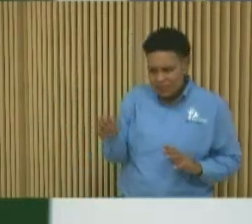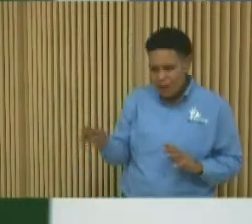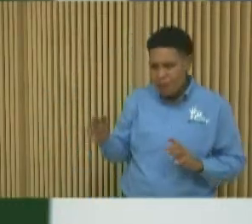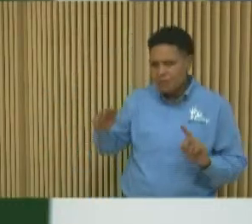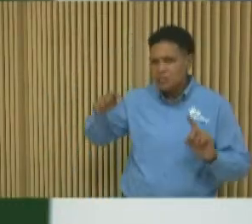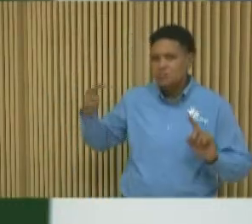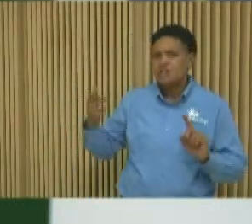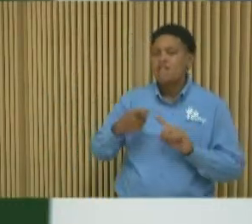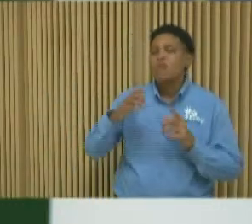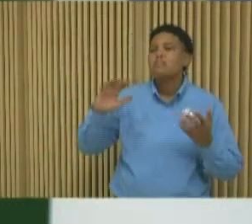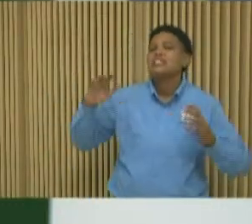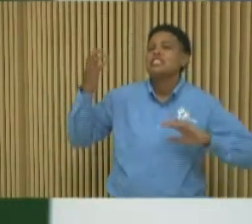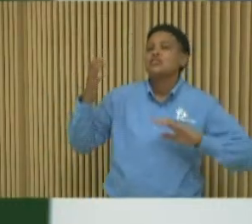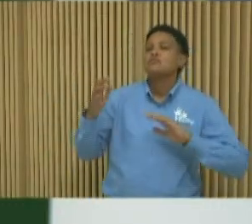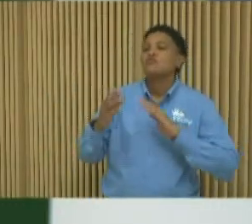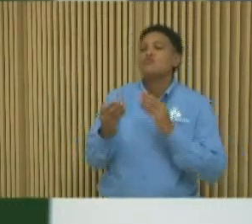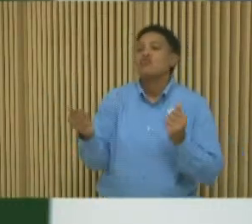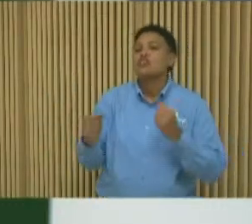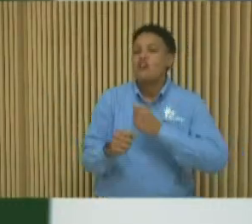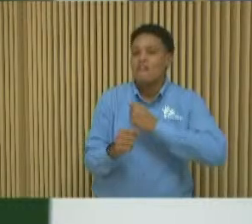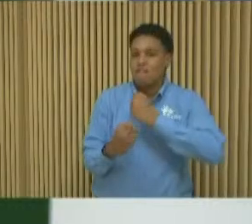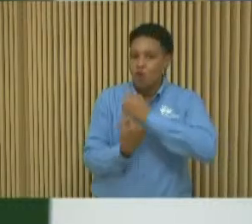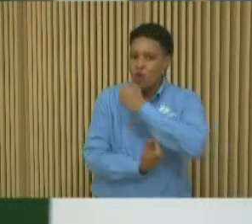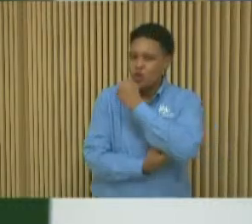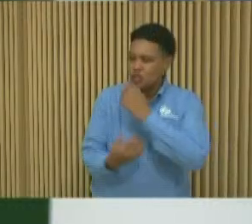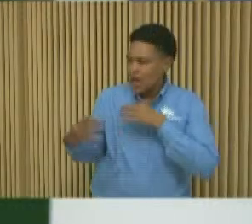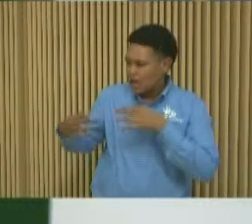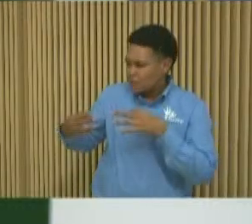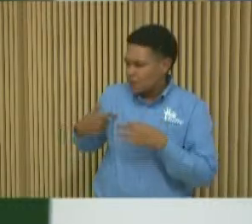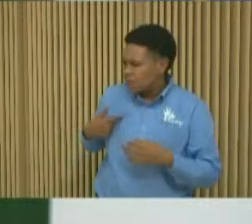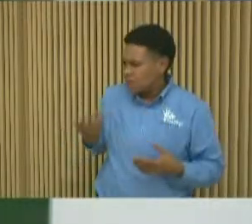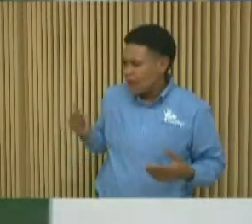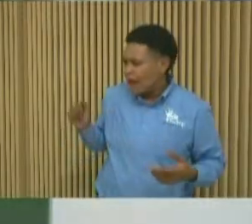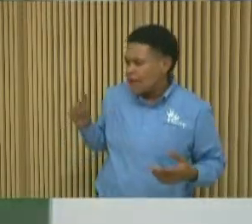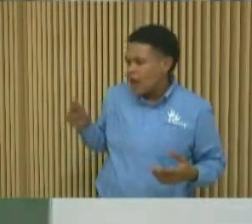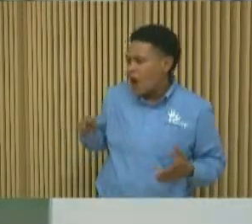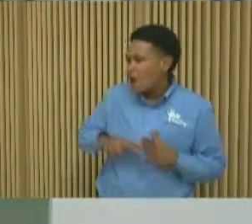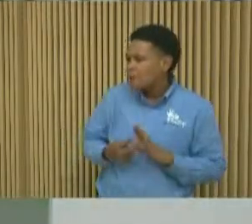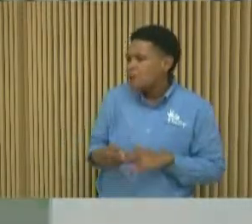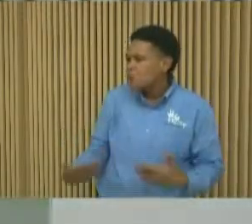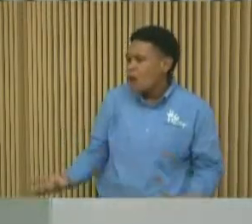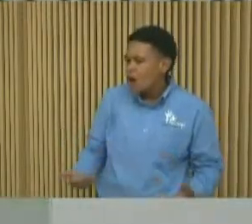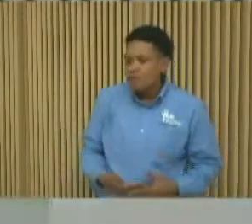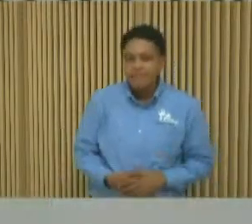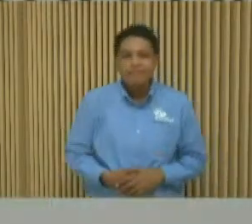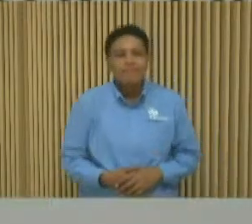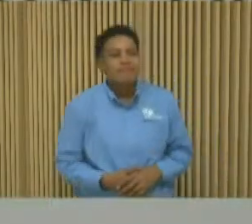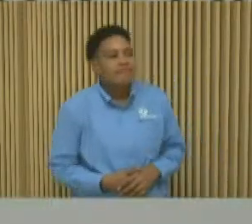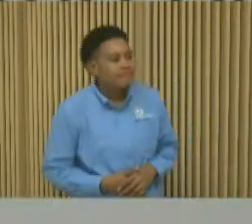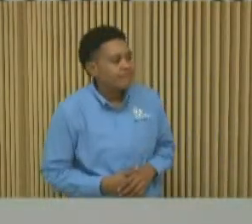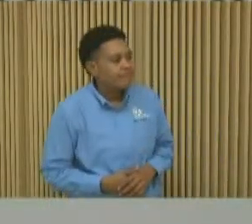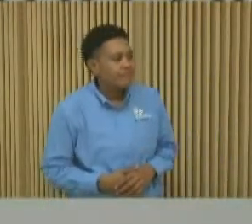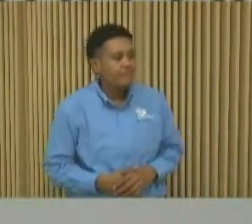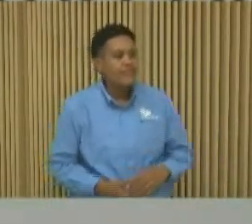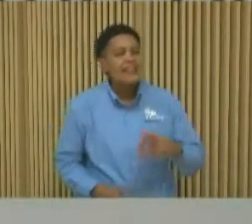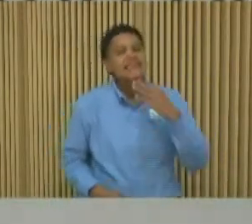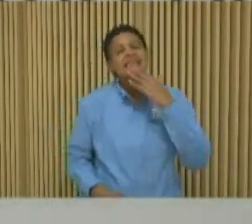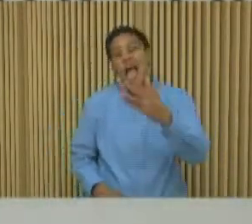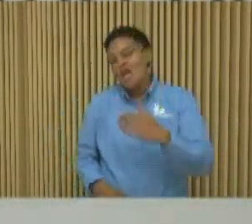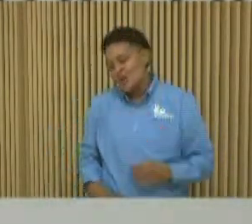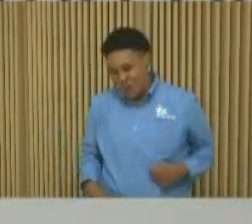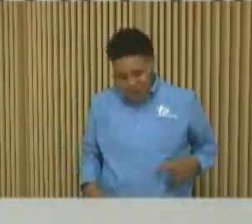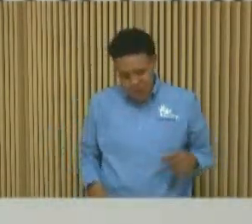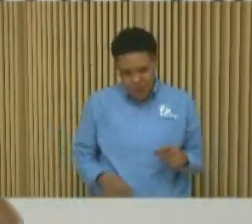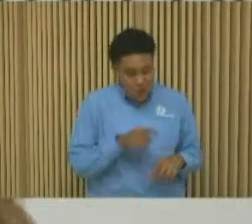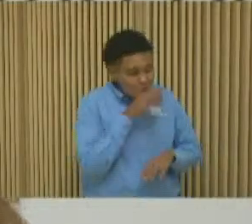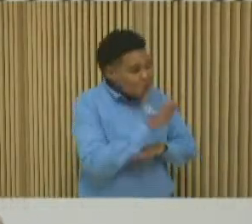of the Dispute Resolution Foundation, could you please just explain that for us? Okay, thank you very much. Good afternoon